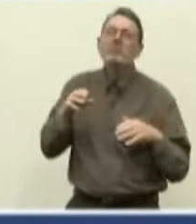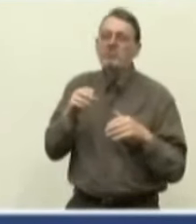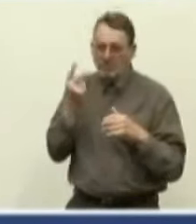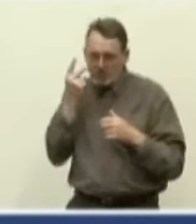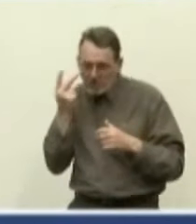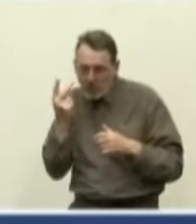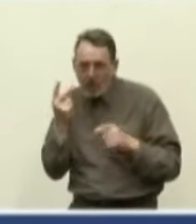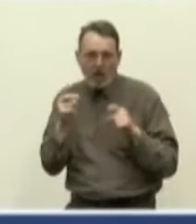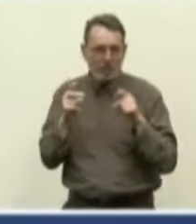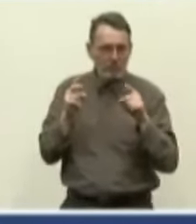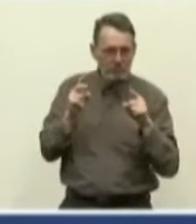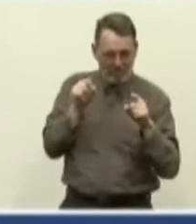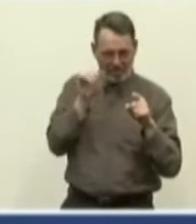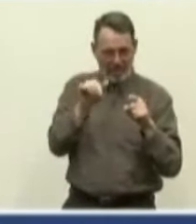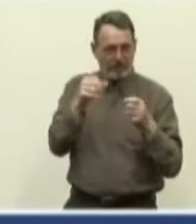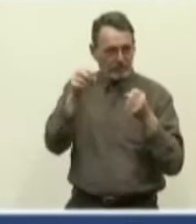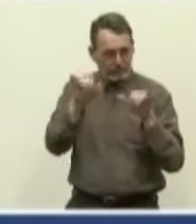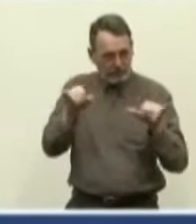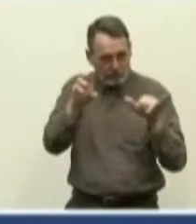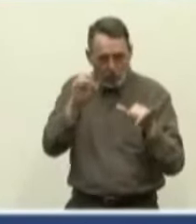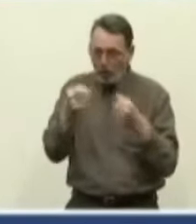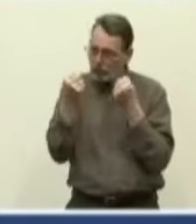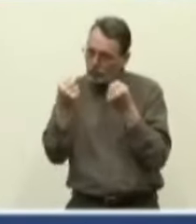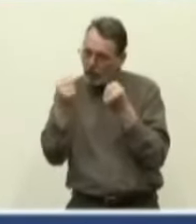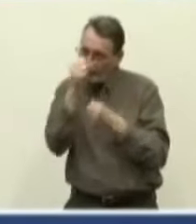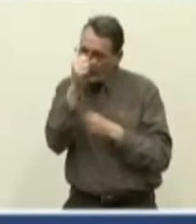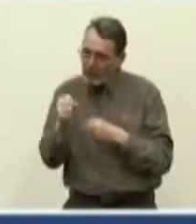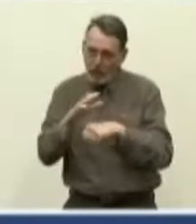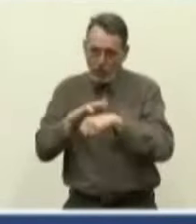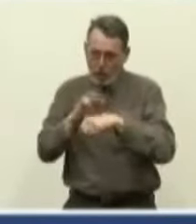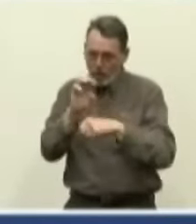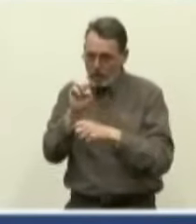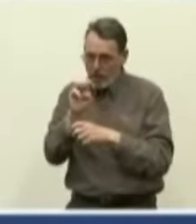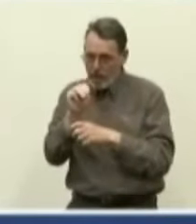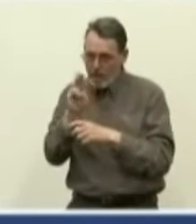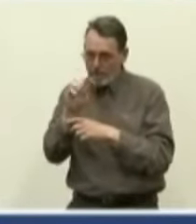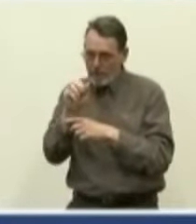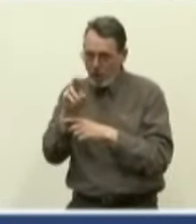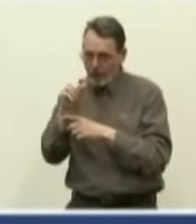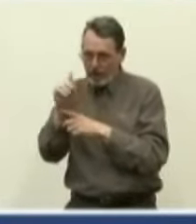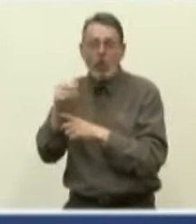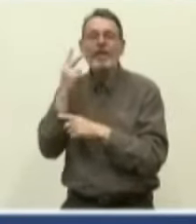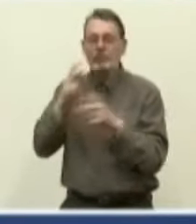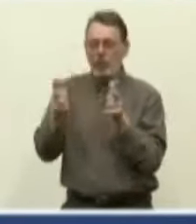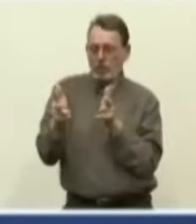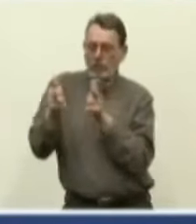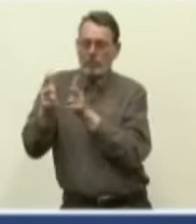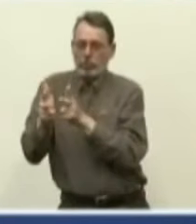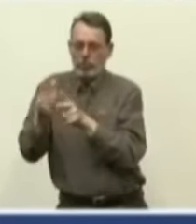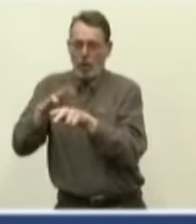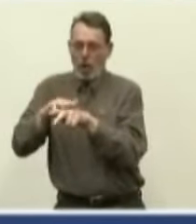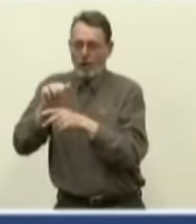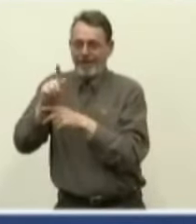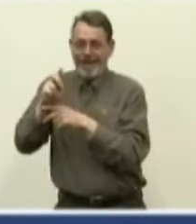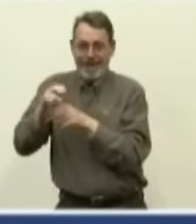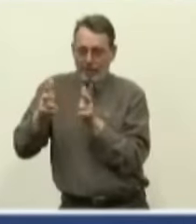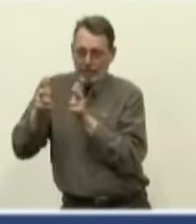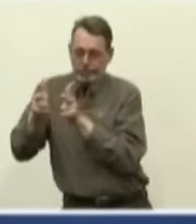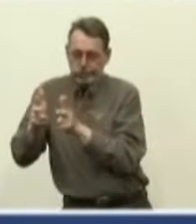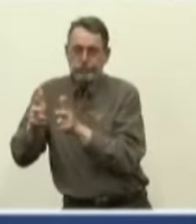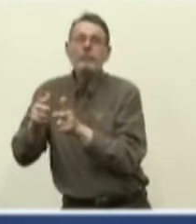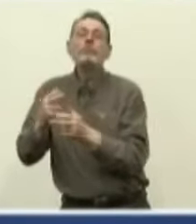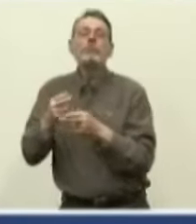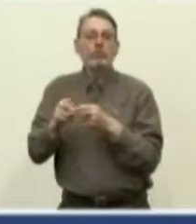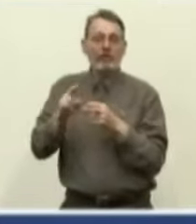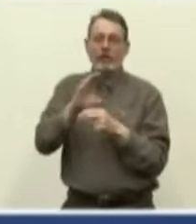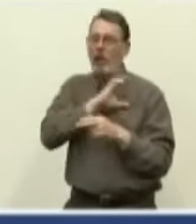vehicle continued southbound on the Embarcadero and was seen double parked near an Audi, which was parked on the street. The officers briefly